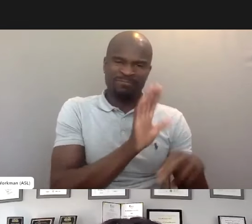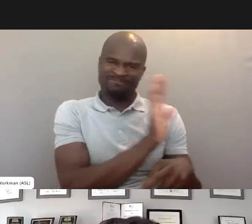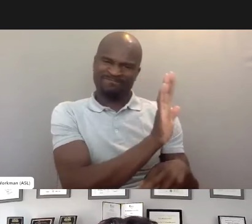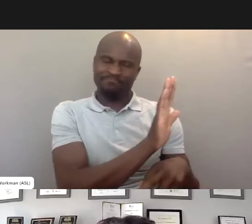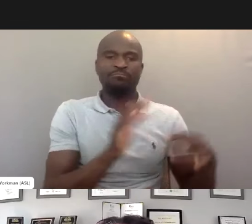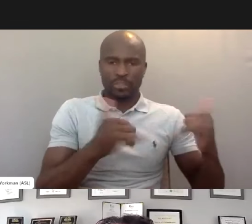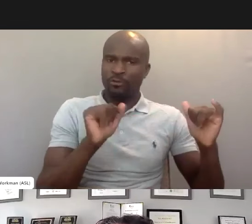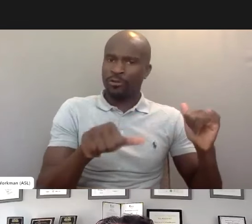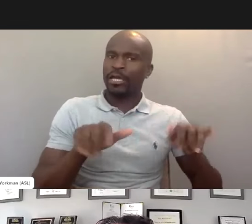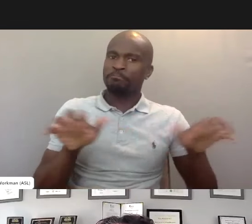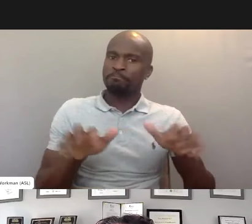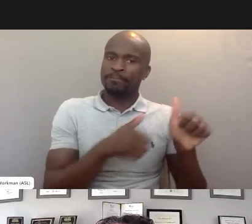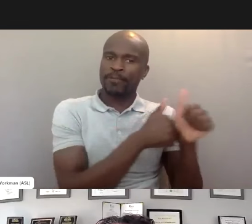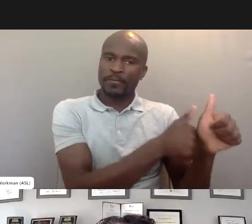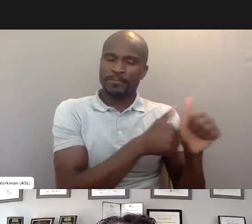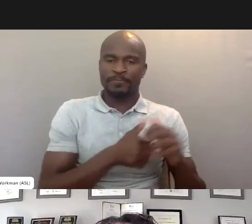an